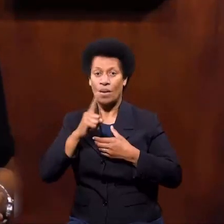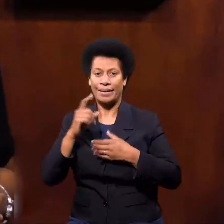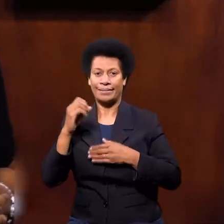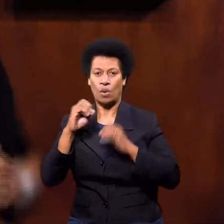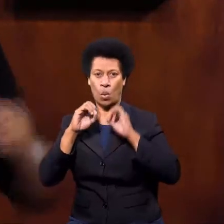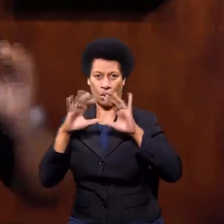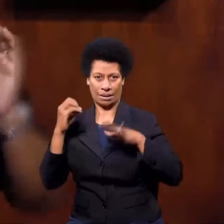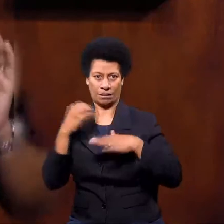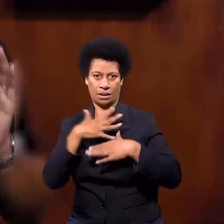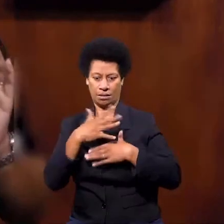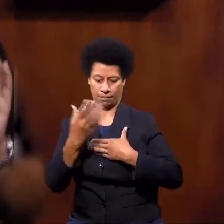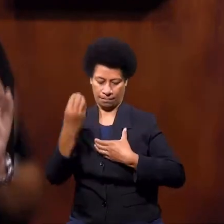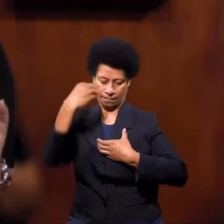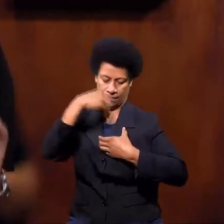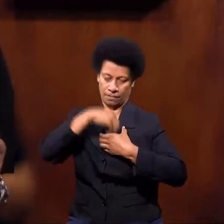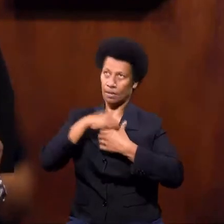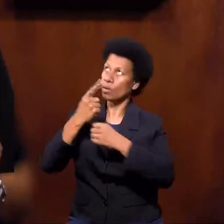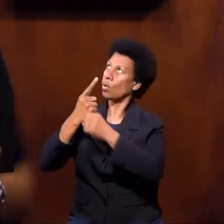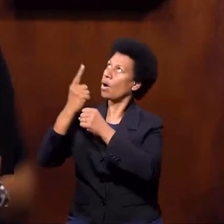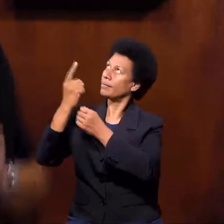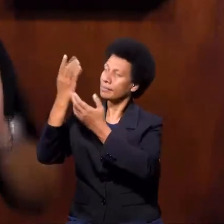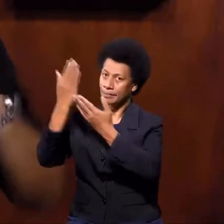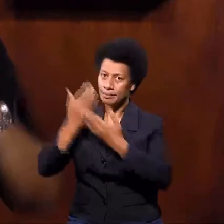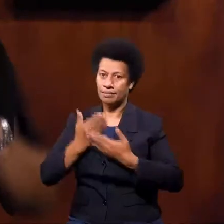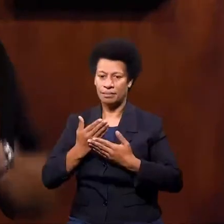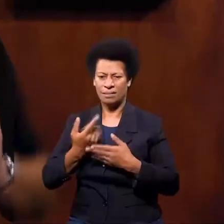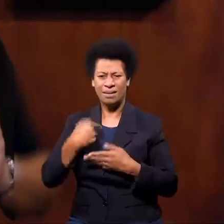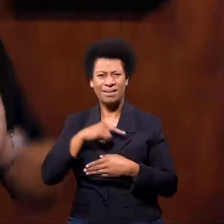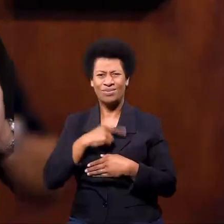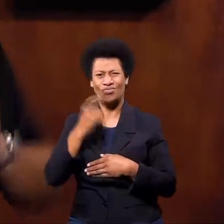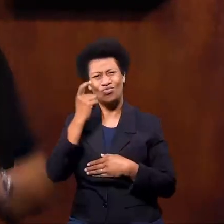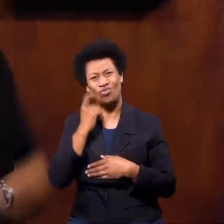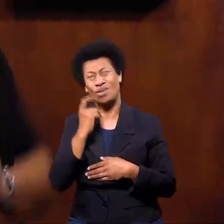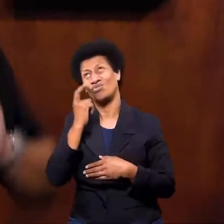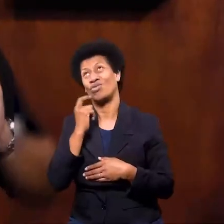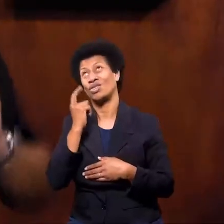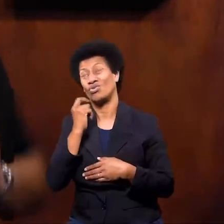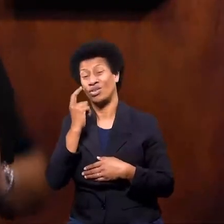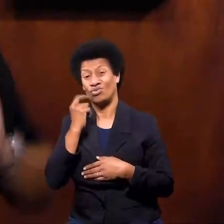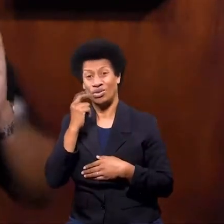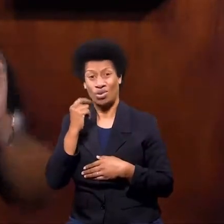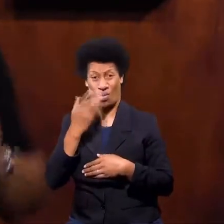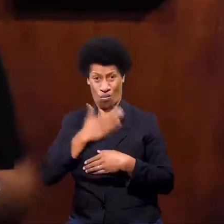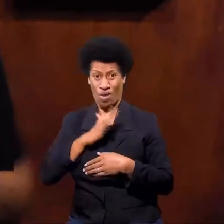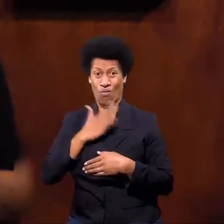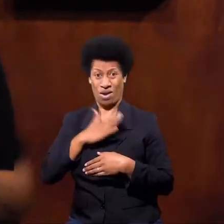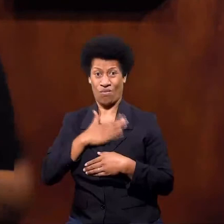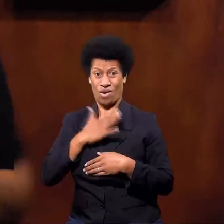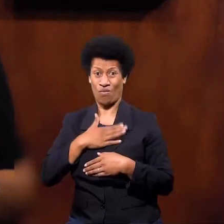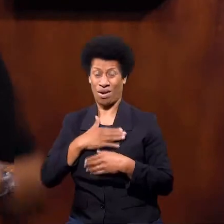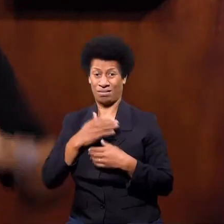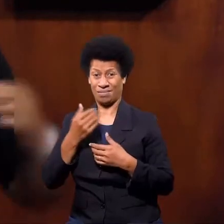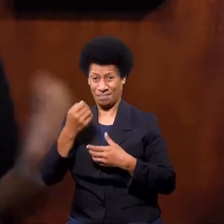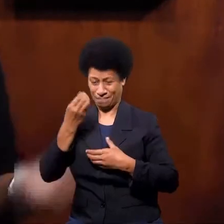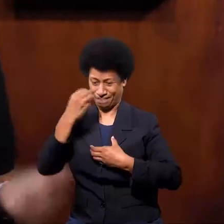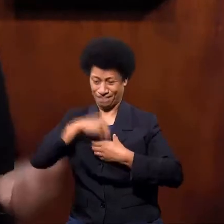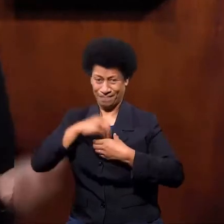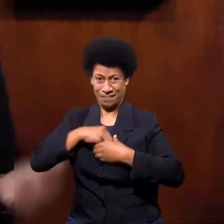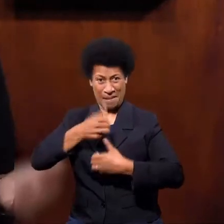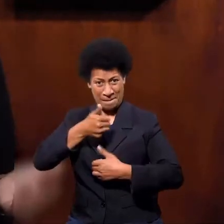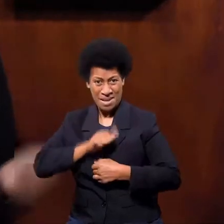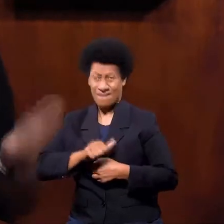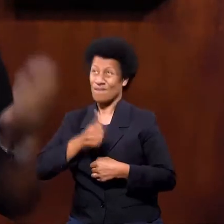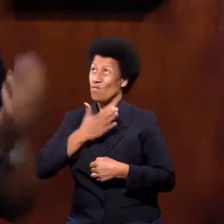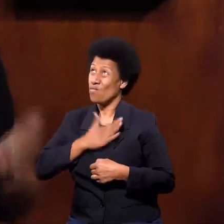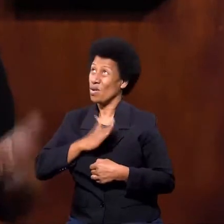in us. So that's where we really stop. We must just stop trying to master the fear of the Lord. Because Isaiah puts